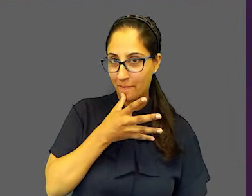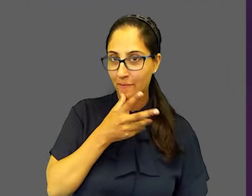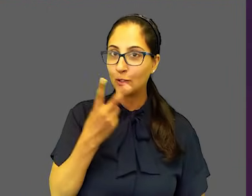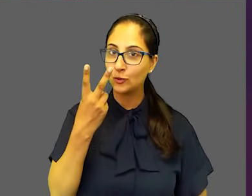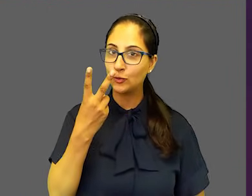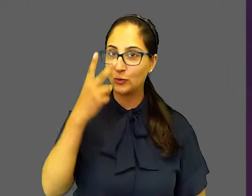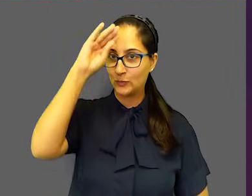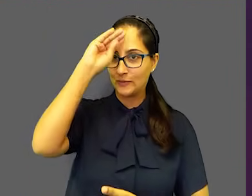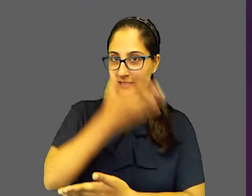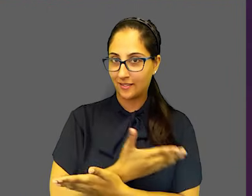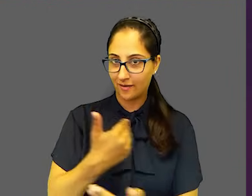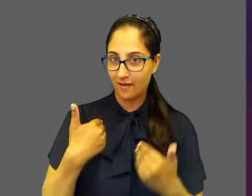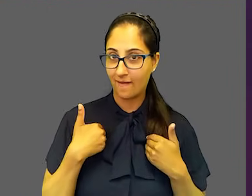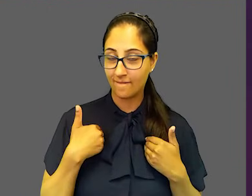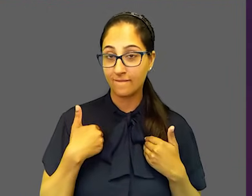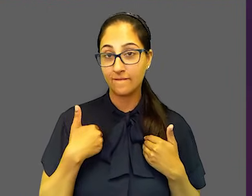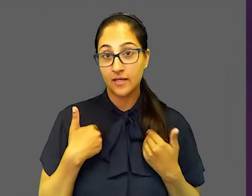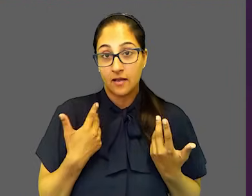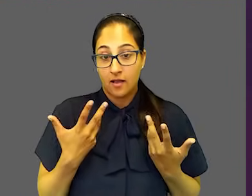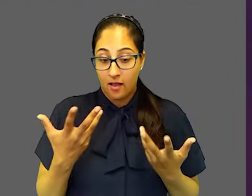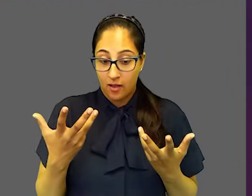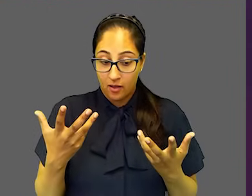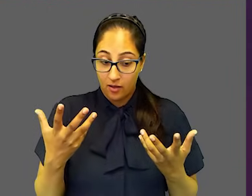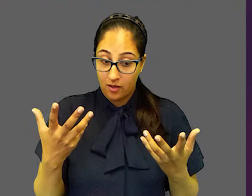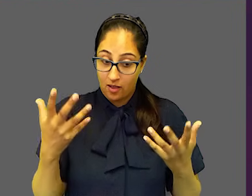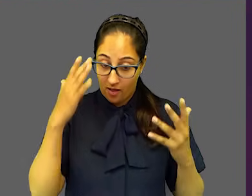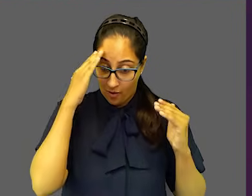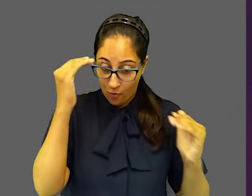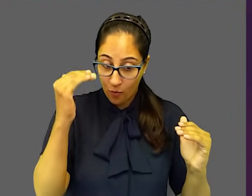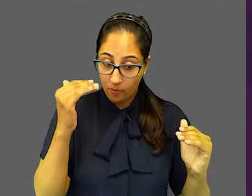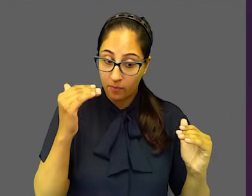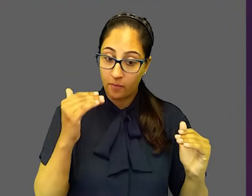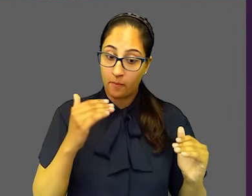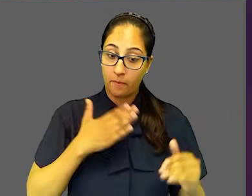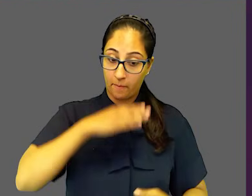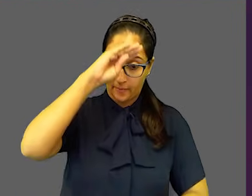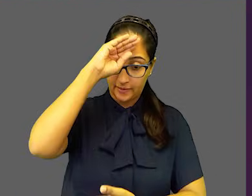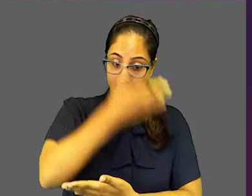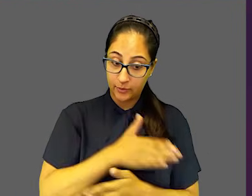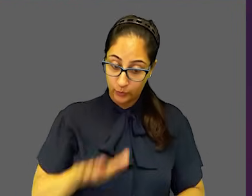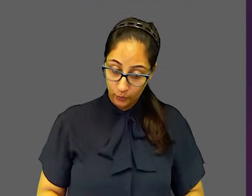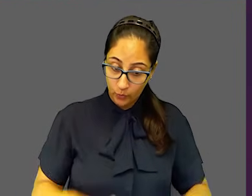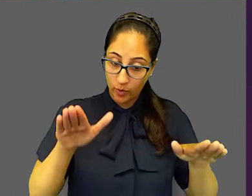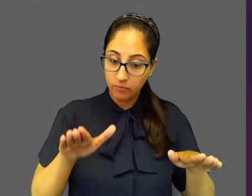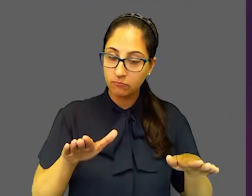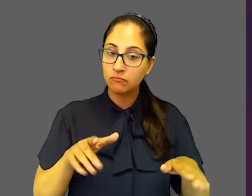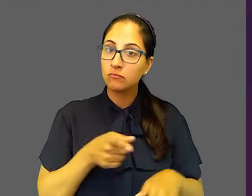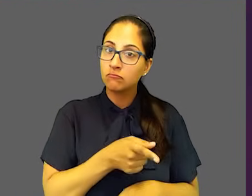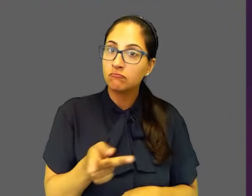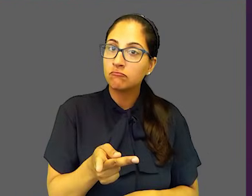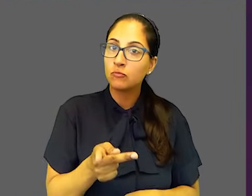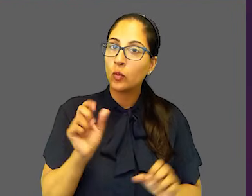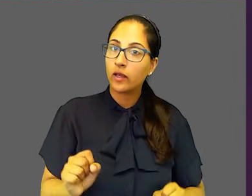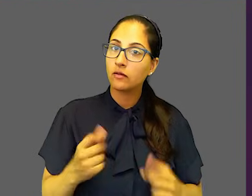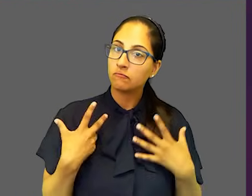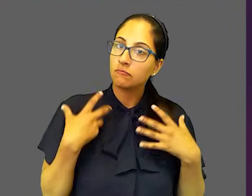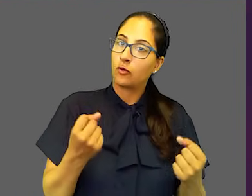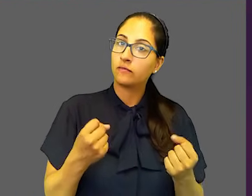I really like to see my kids grow up being able to talk about their faith confidently.